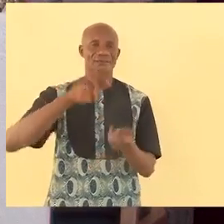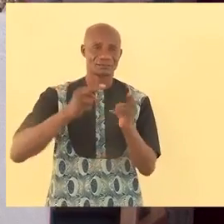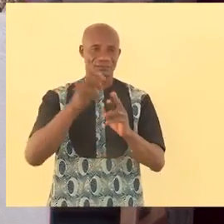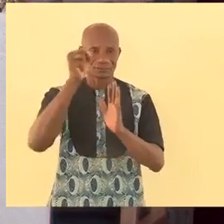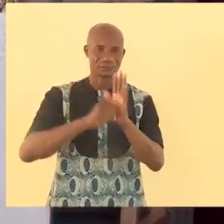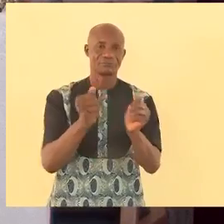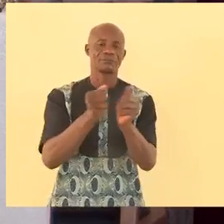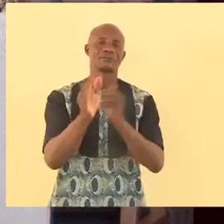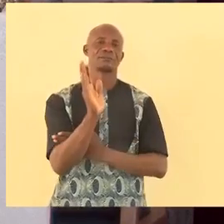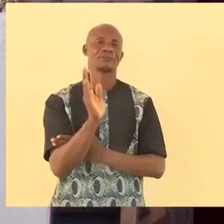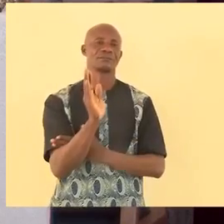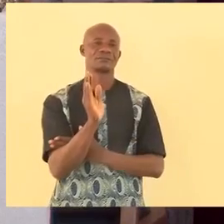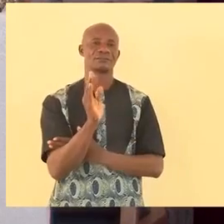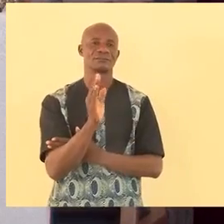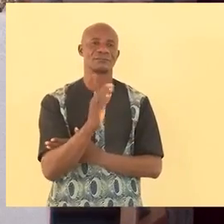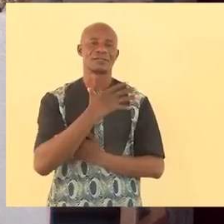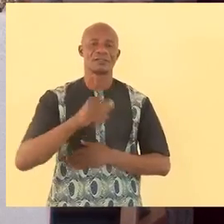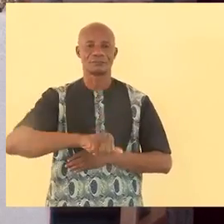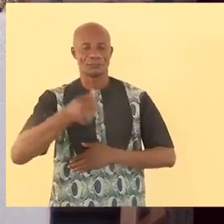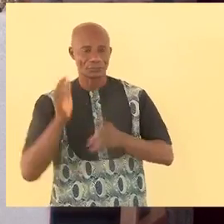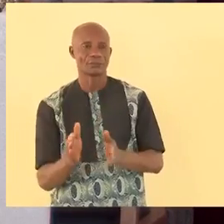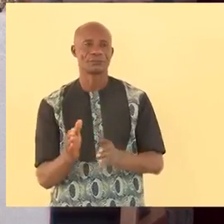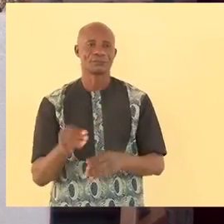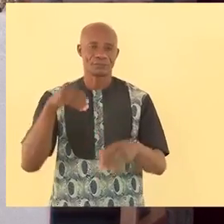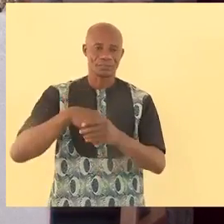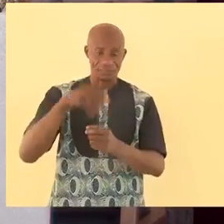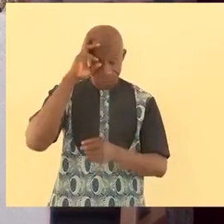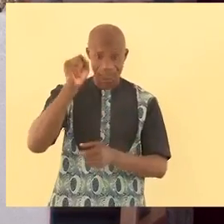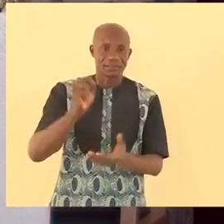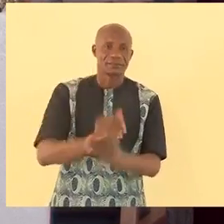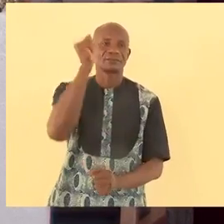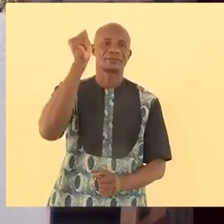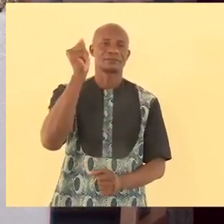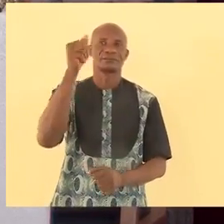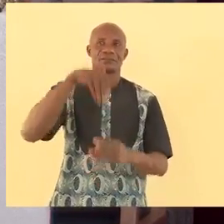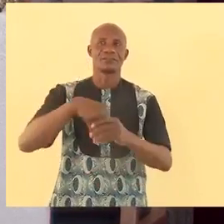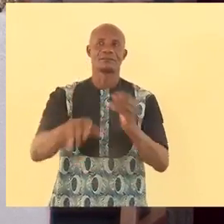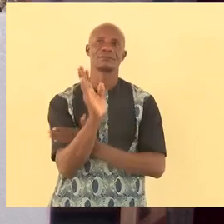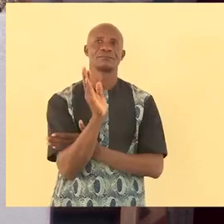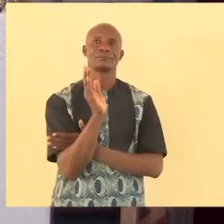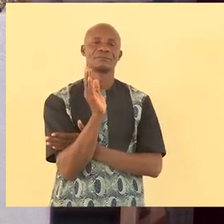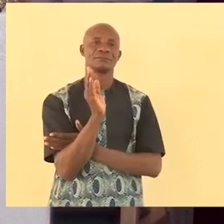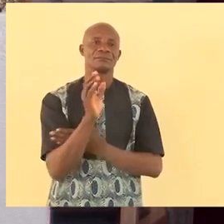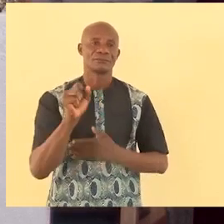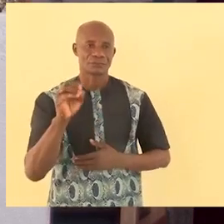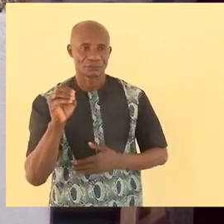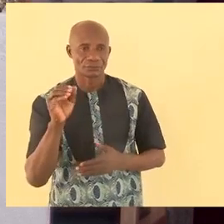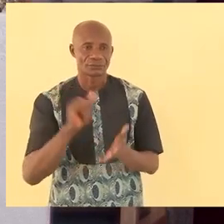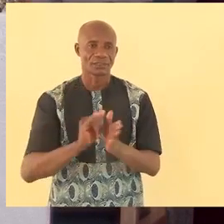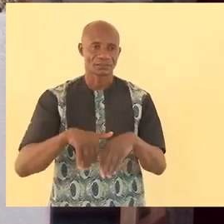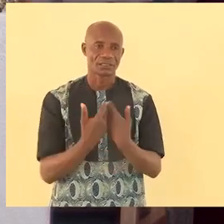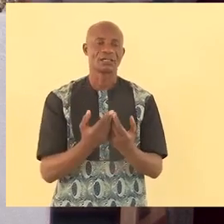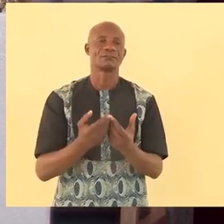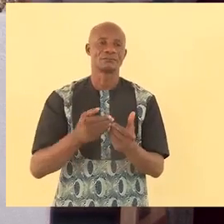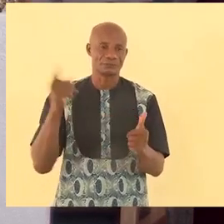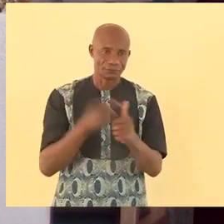his relationship. In his relationship with other people. In his trust in God. God. And so that's